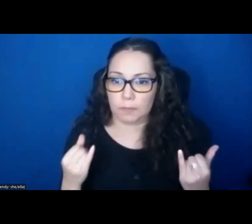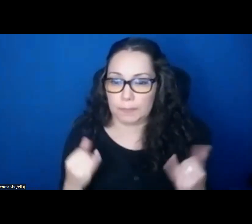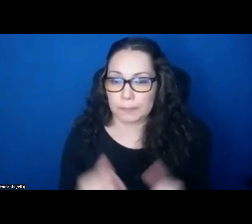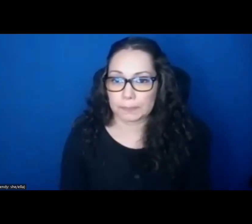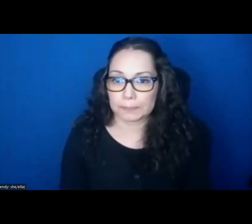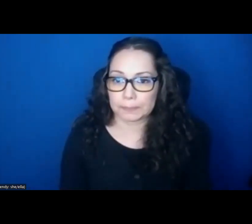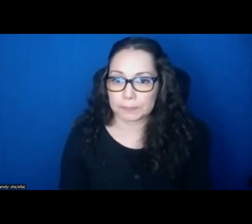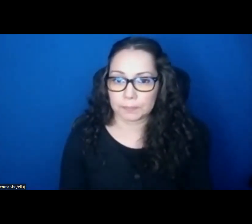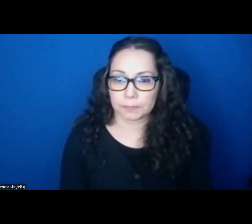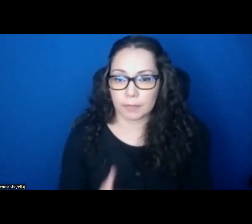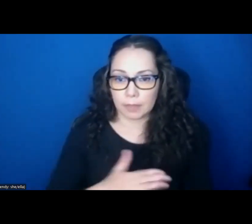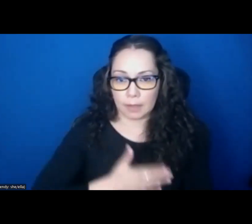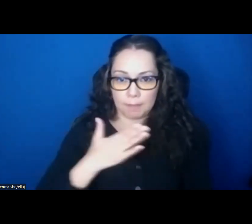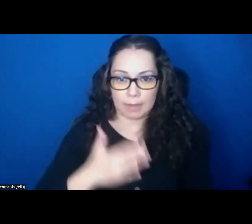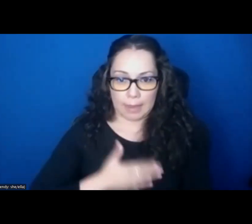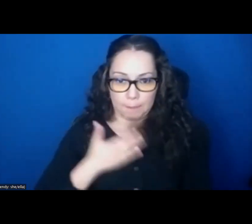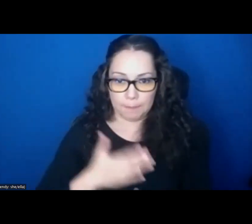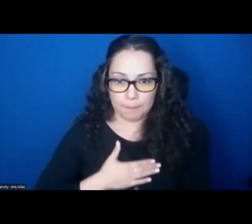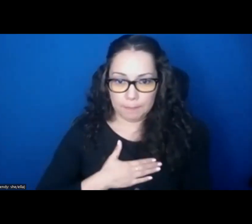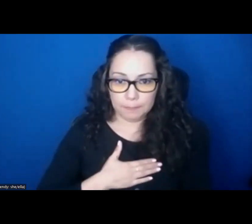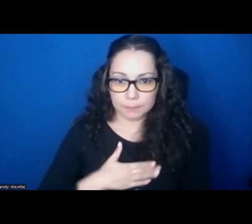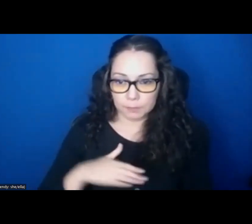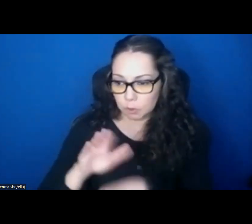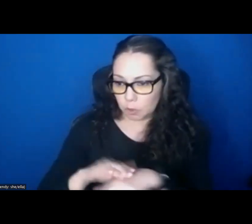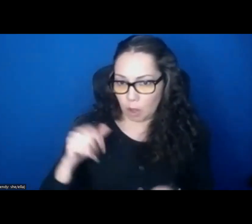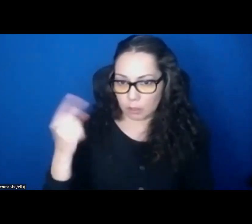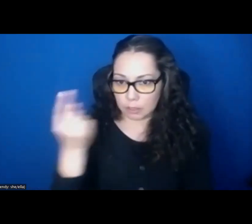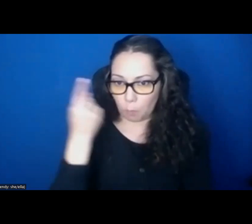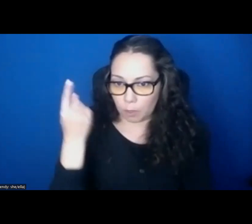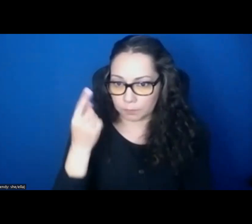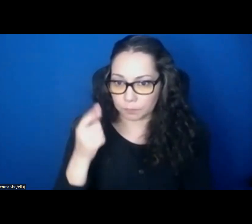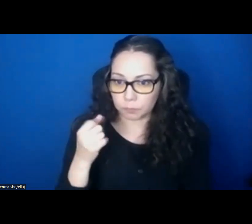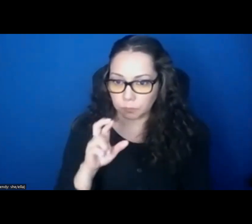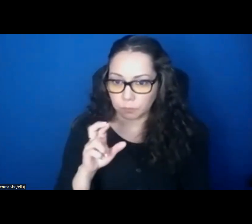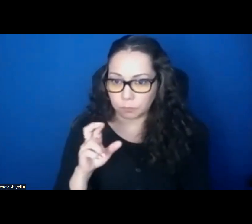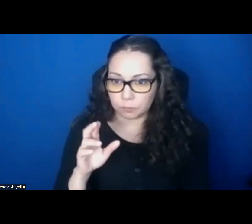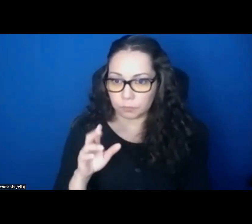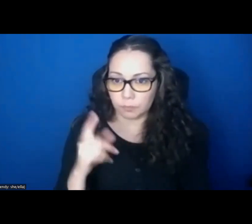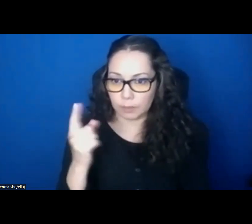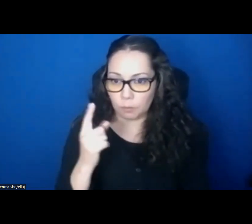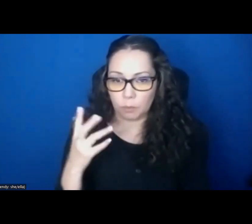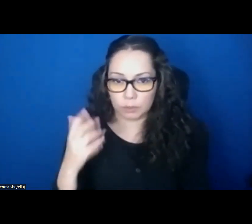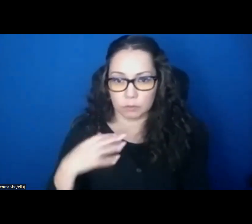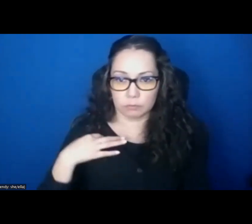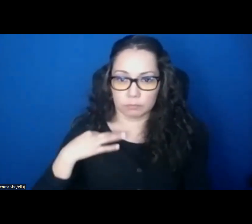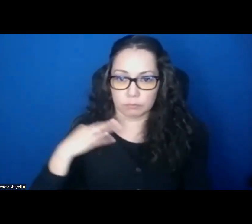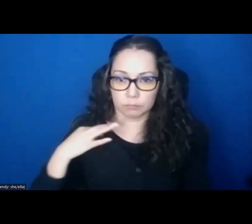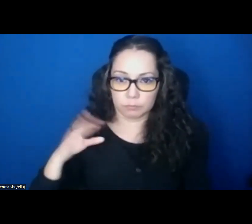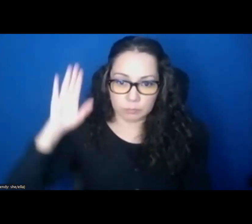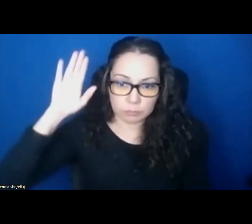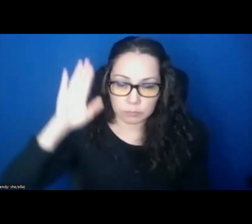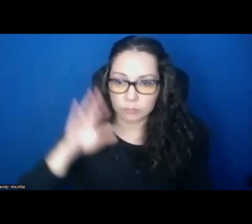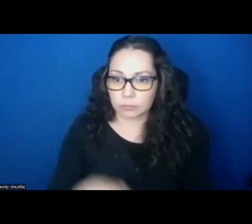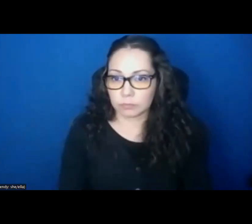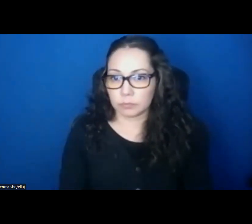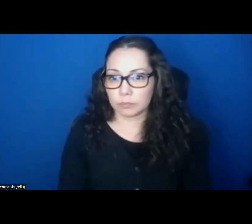I'm happy to call on someone or someone that one of you would like to volunteer to go next. Melody, I see you raising your